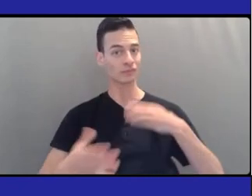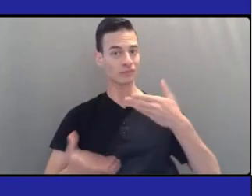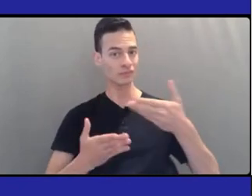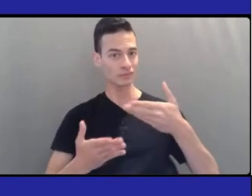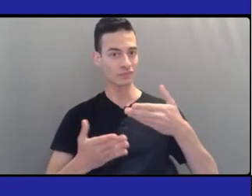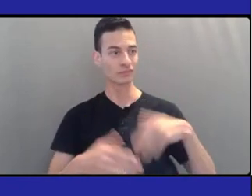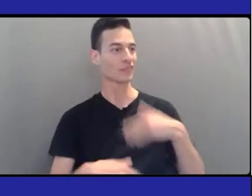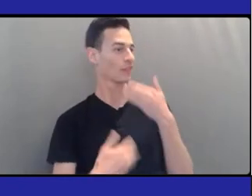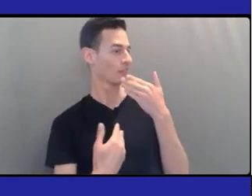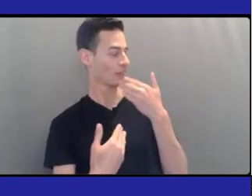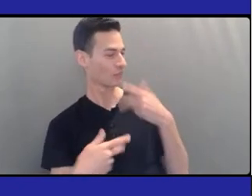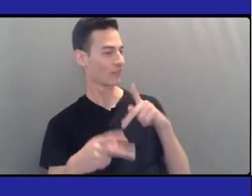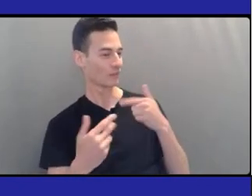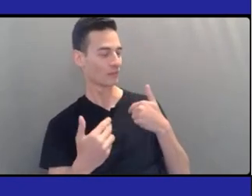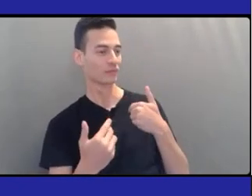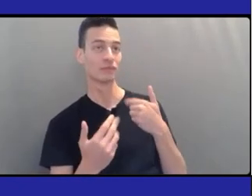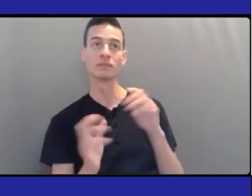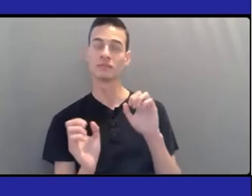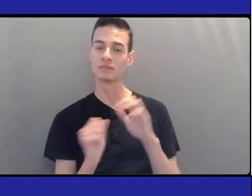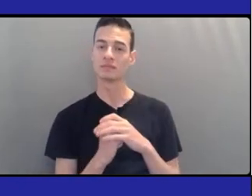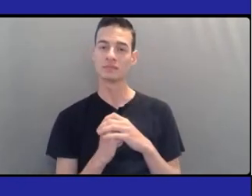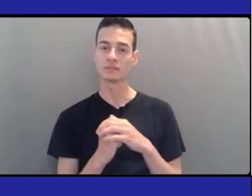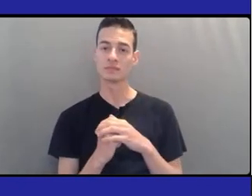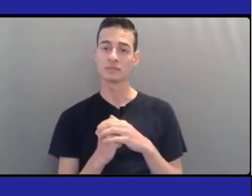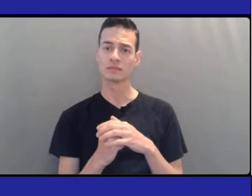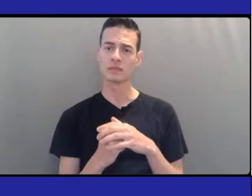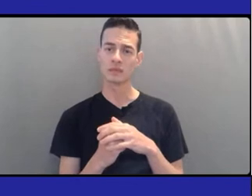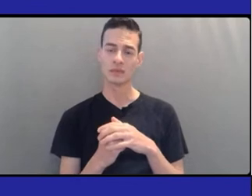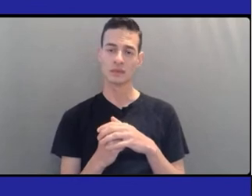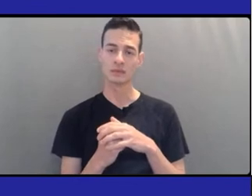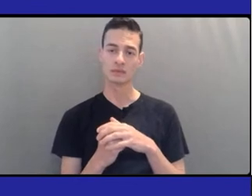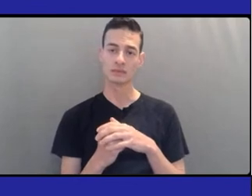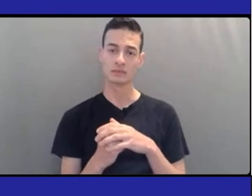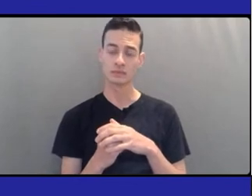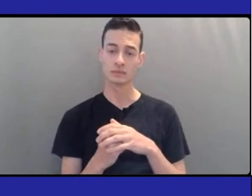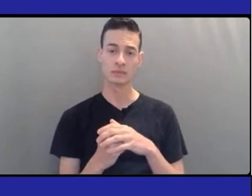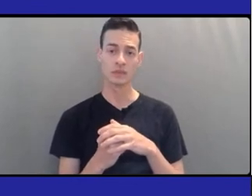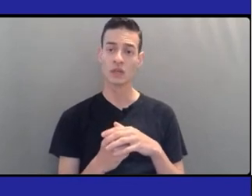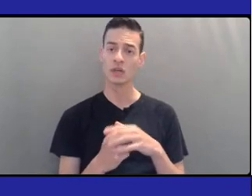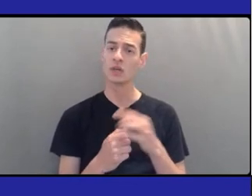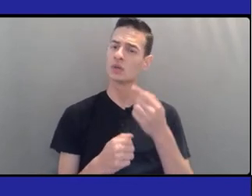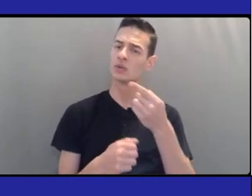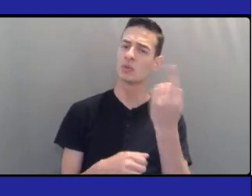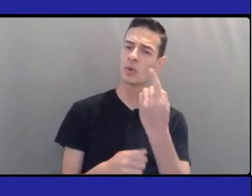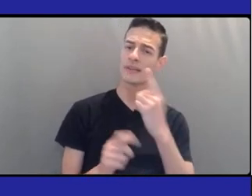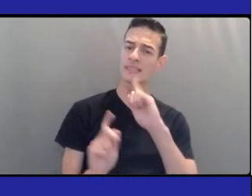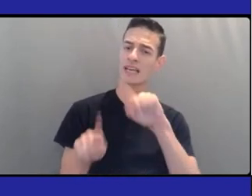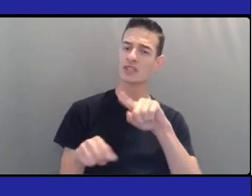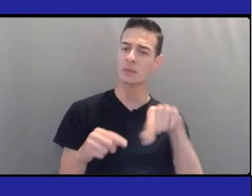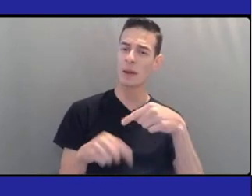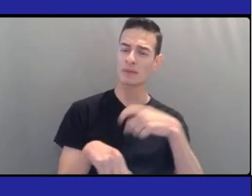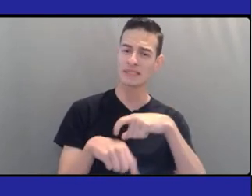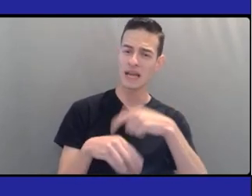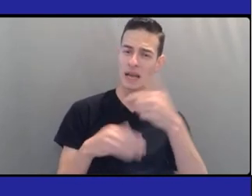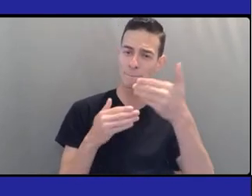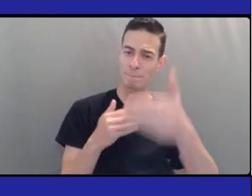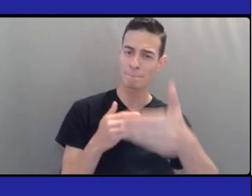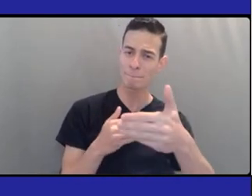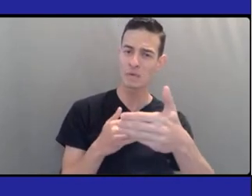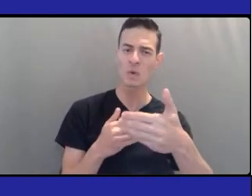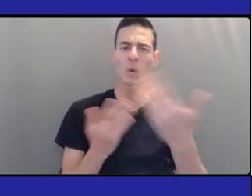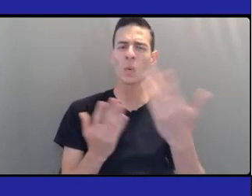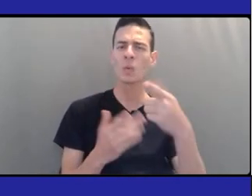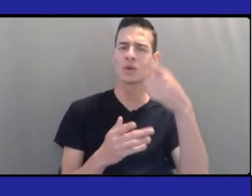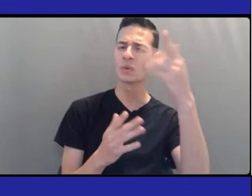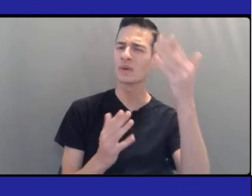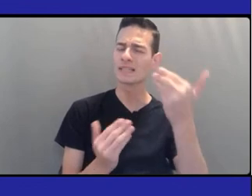coming. Yes. And so do you always ask about timelines, because yes. I'm a stickler for time. So what do you estimate? What